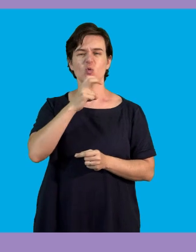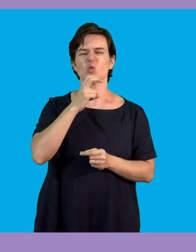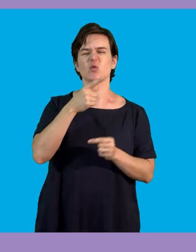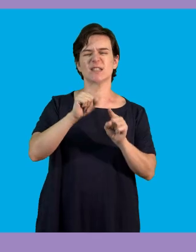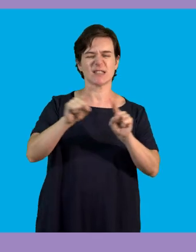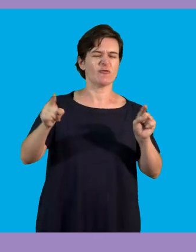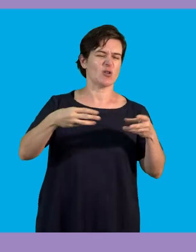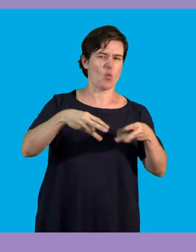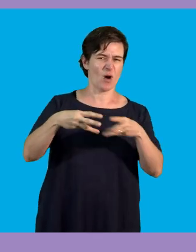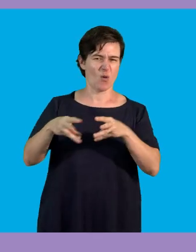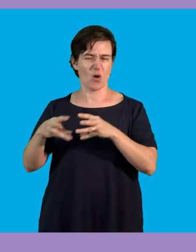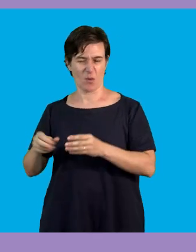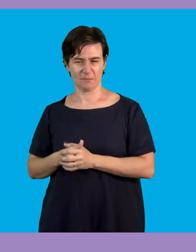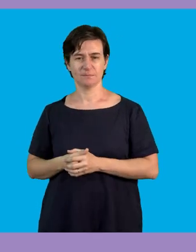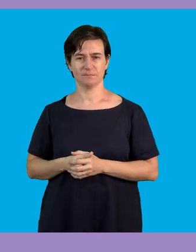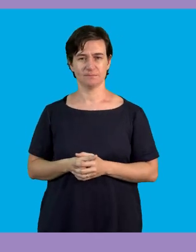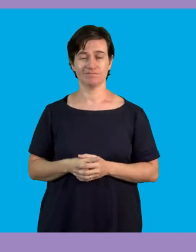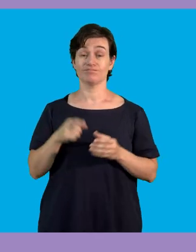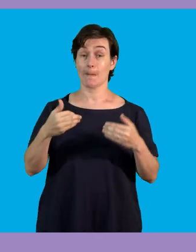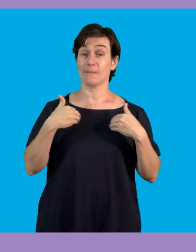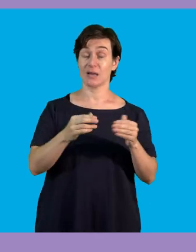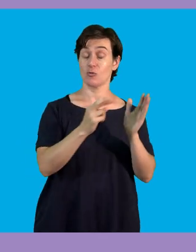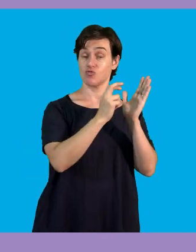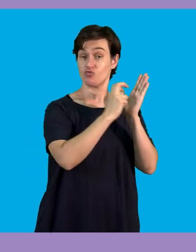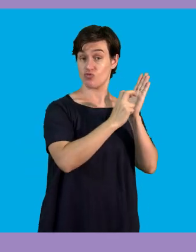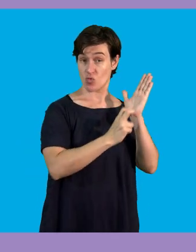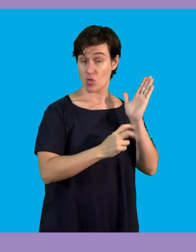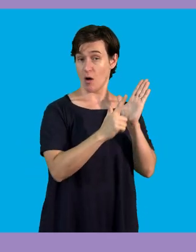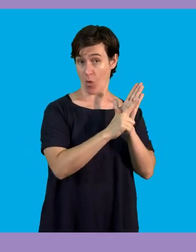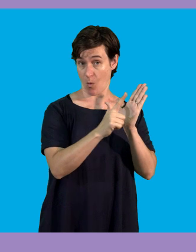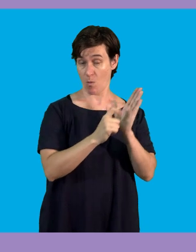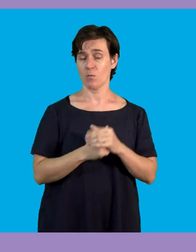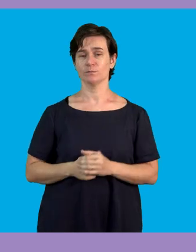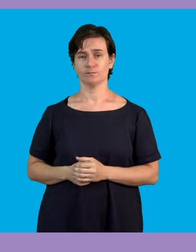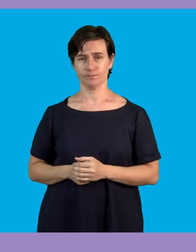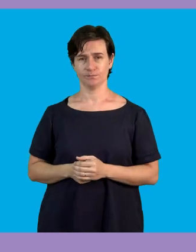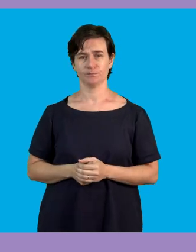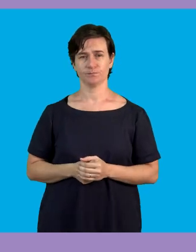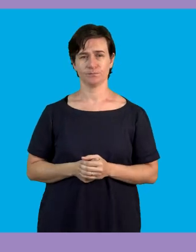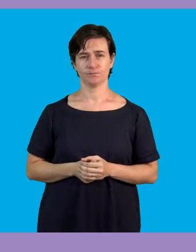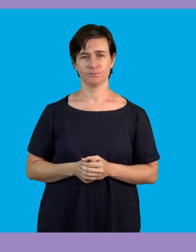using all four operations. So let's start with the rules and laws.